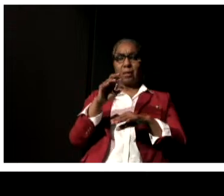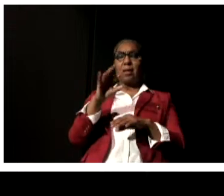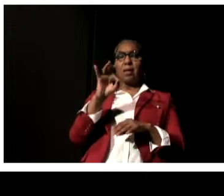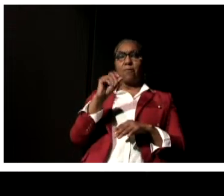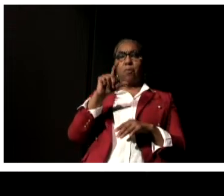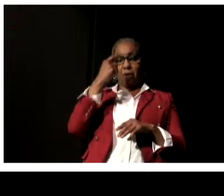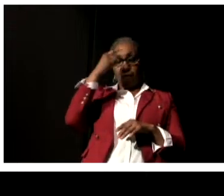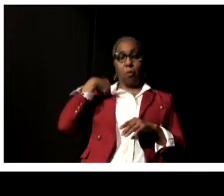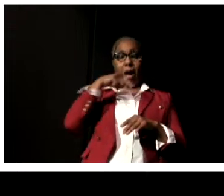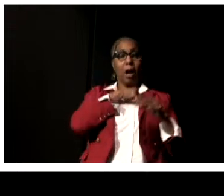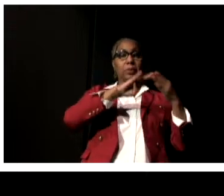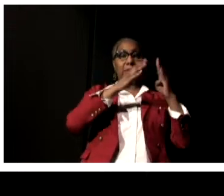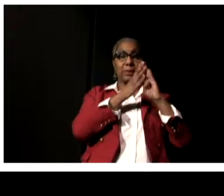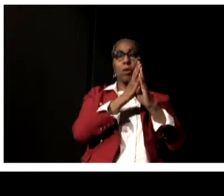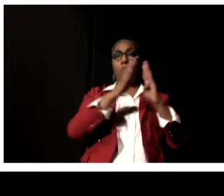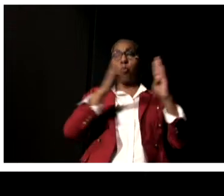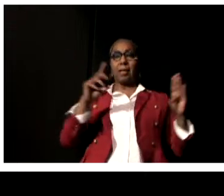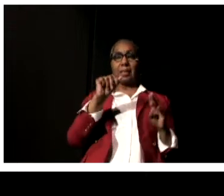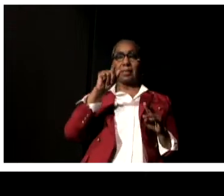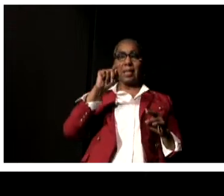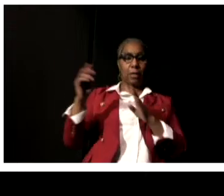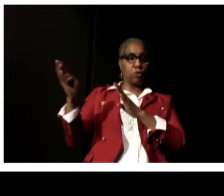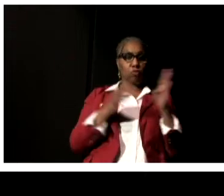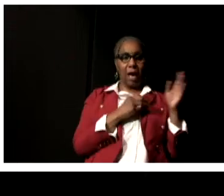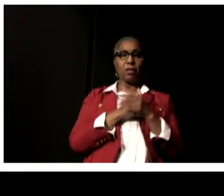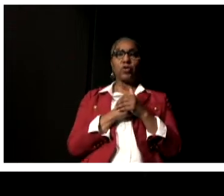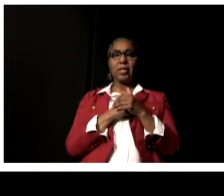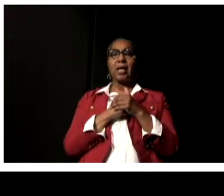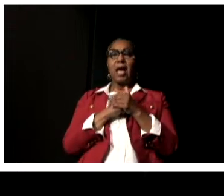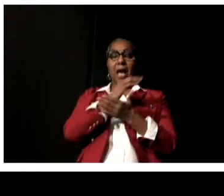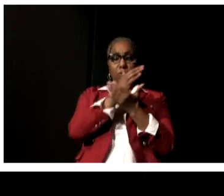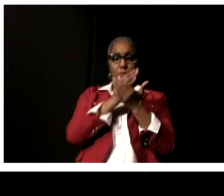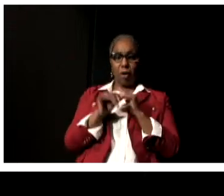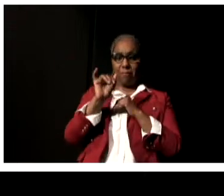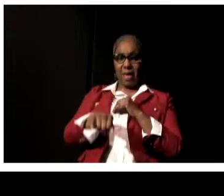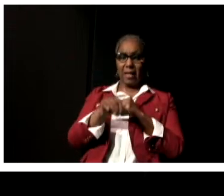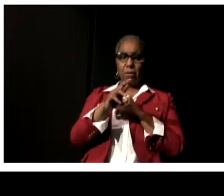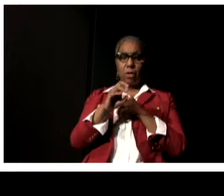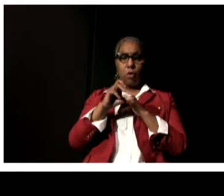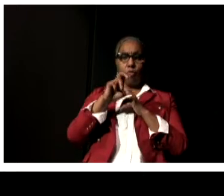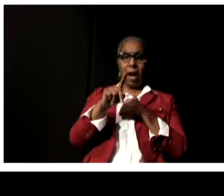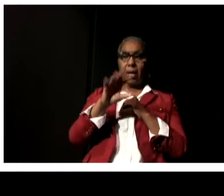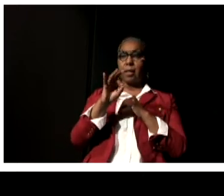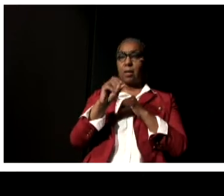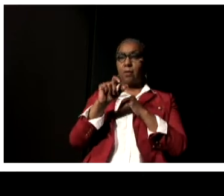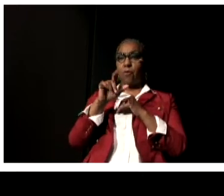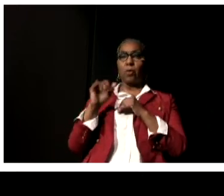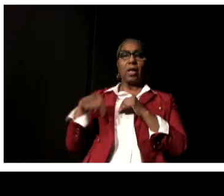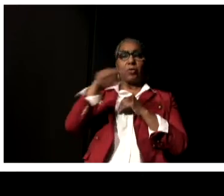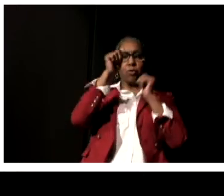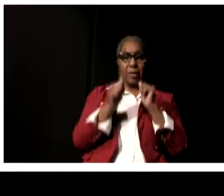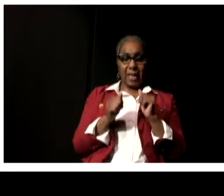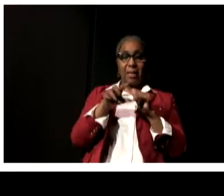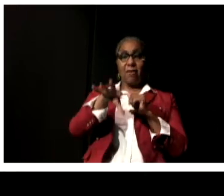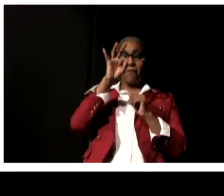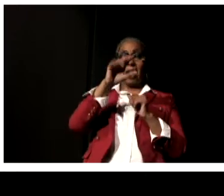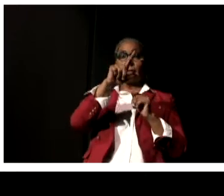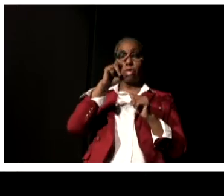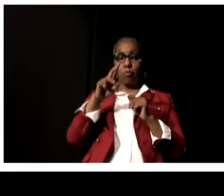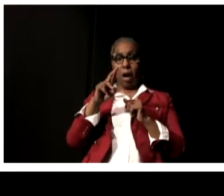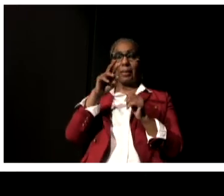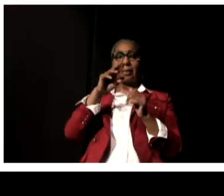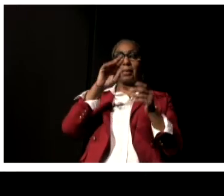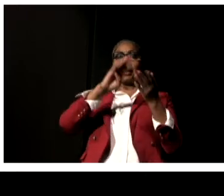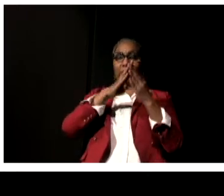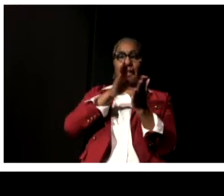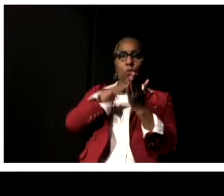our citywide data strategy. As part of Rockfolio, you can find Little Rock City Wallet and